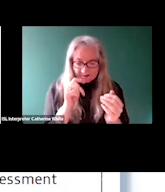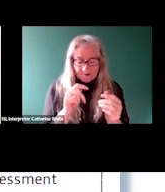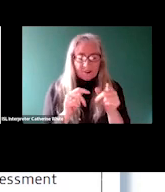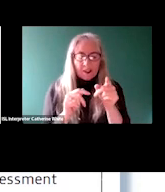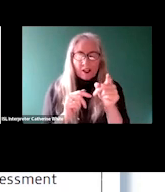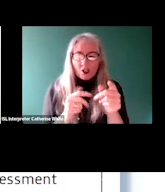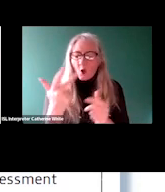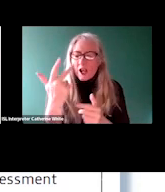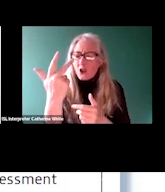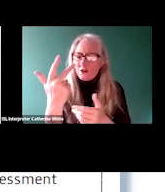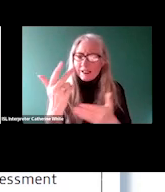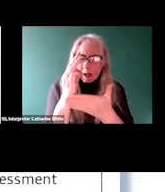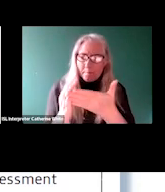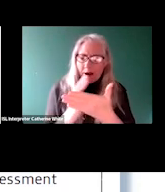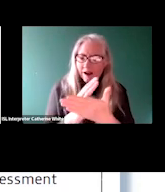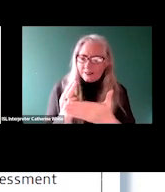three-part